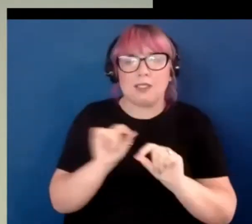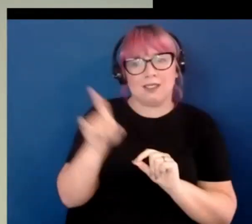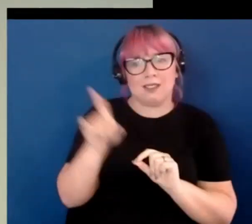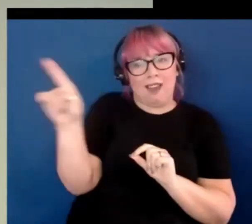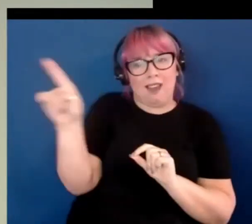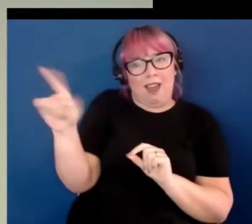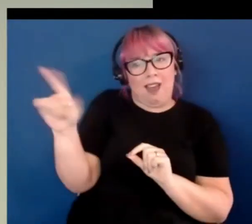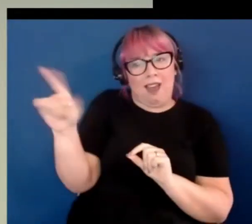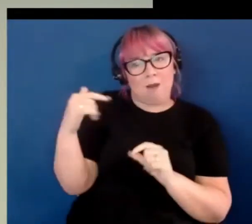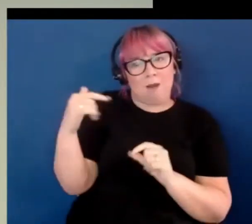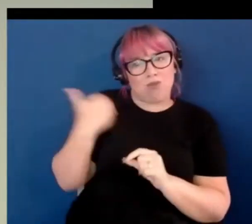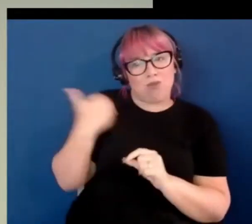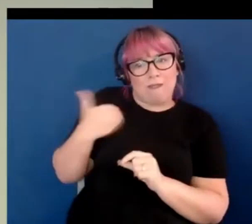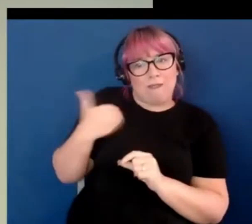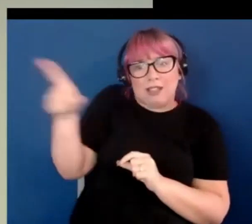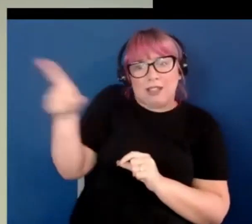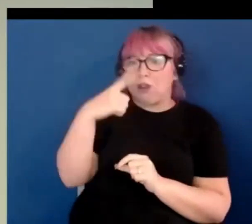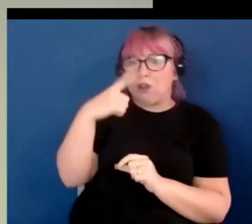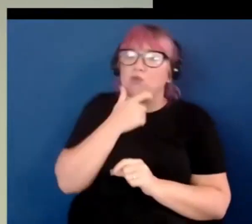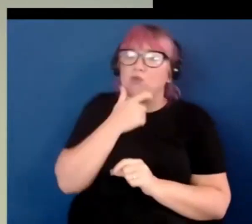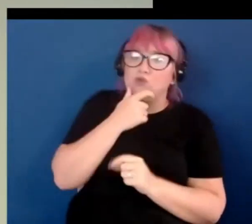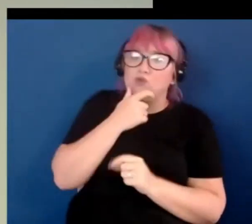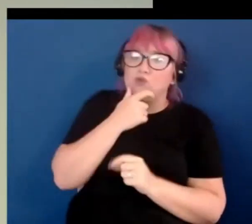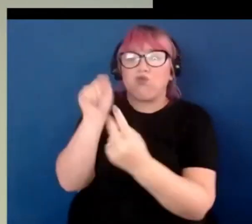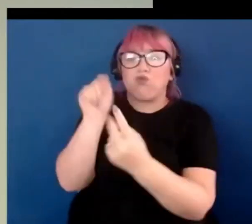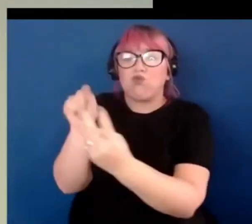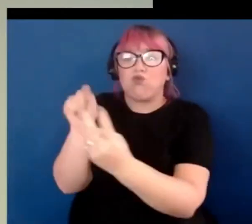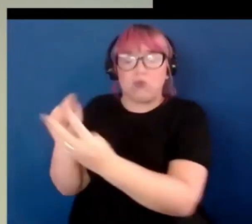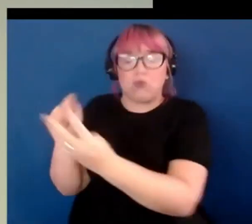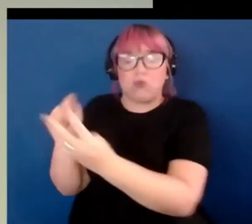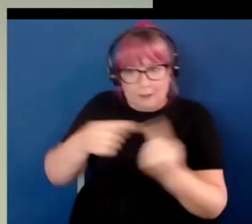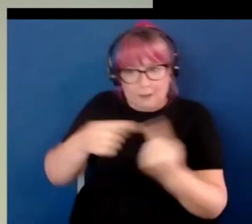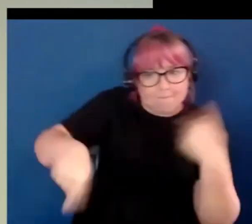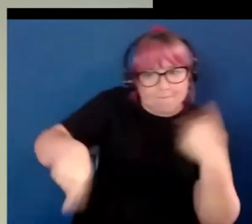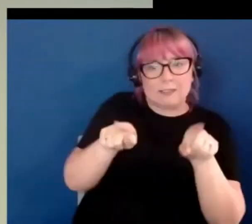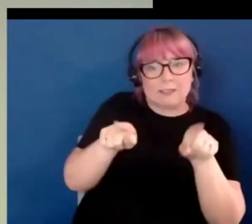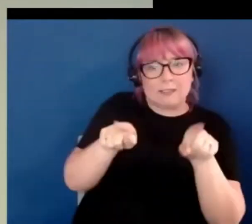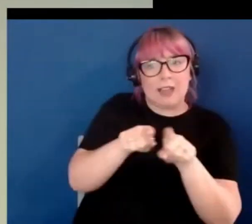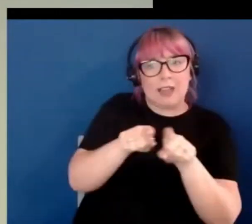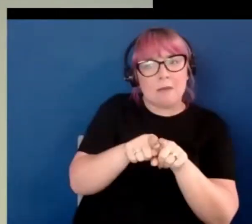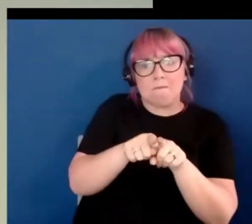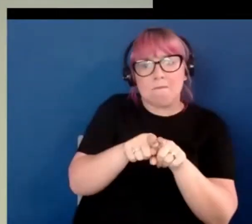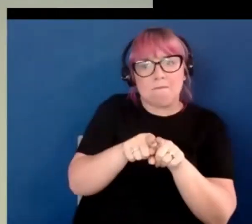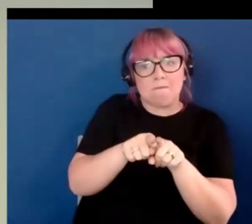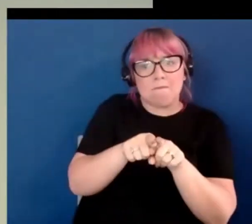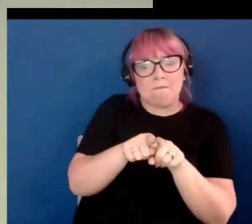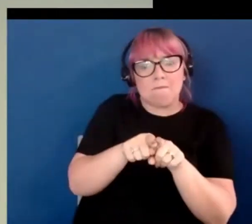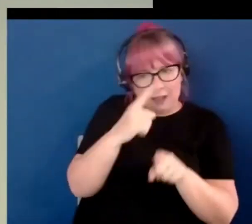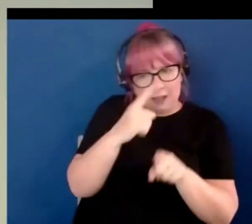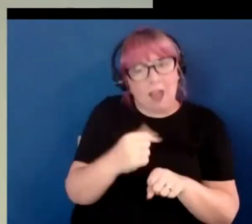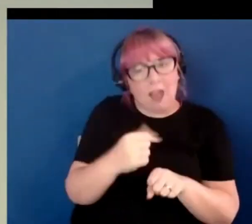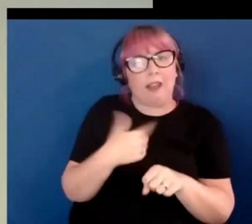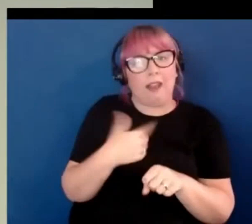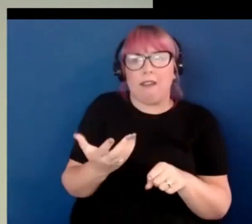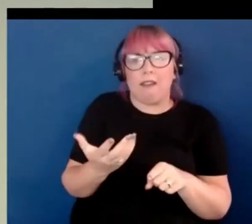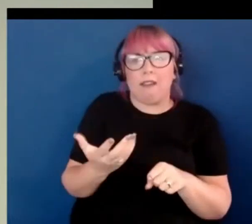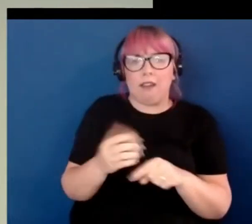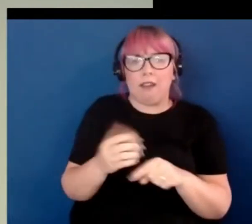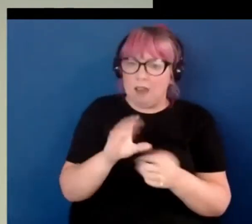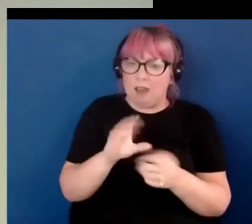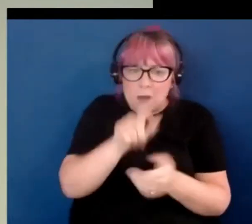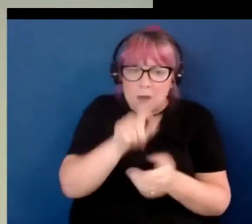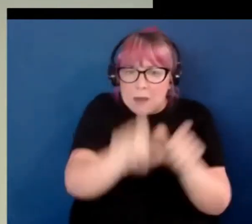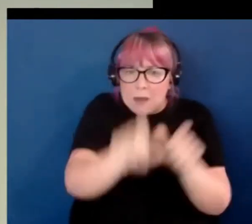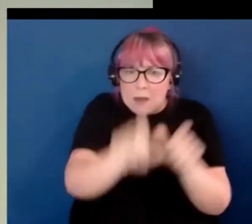career, retrain, care for a loved one. Investing in people so they can weather